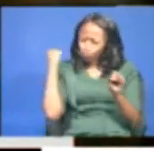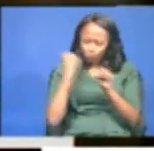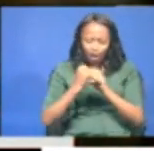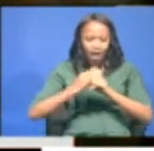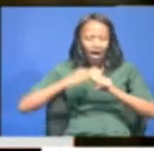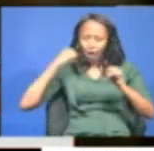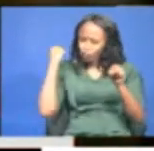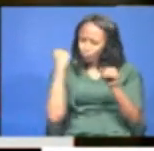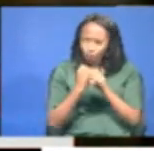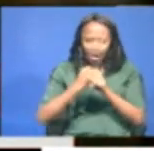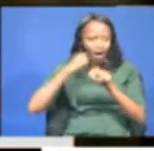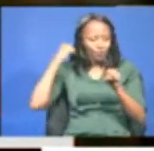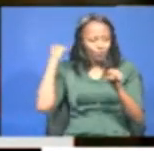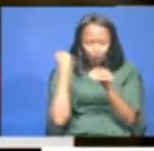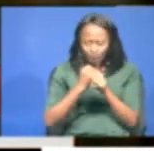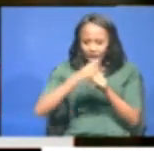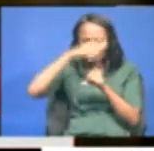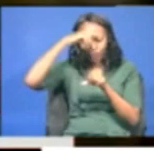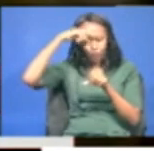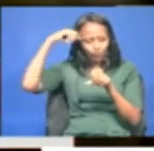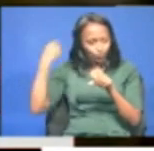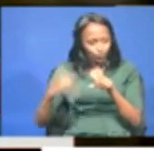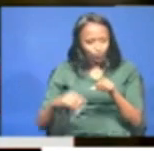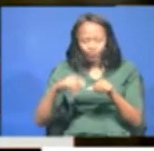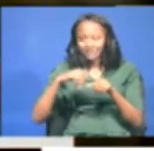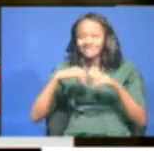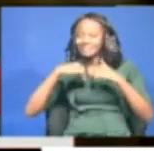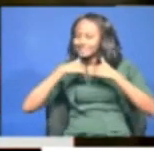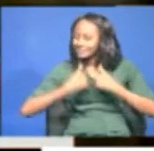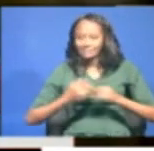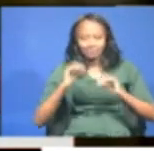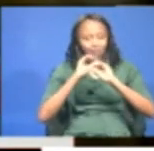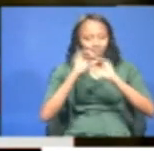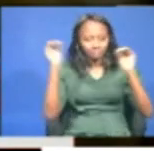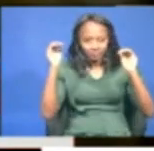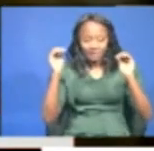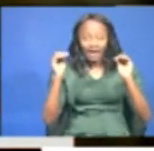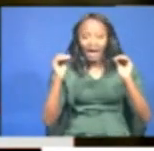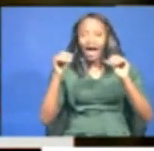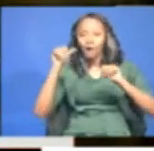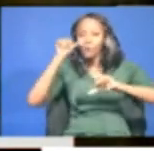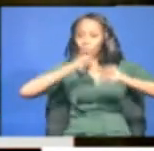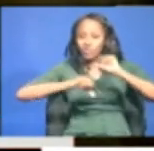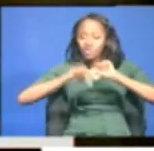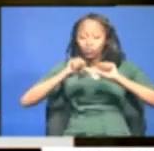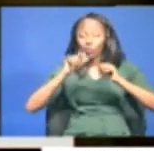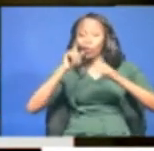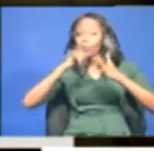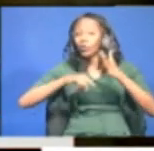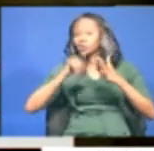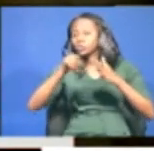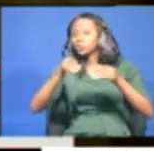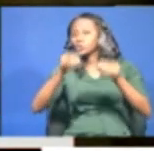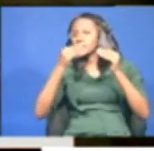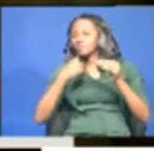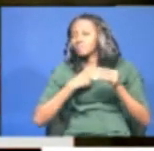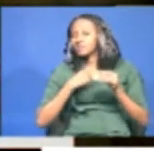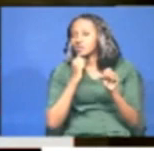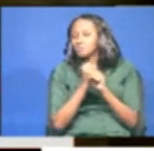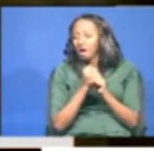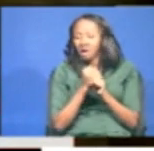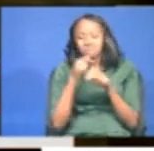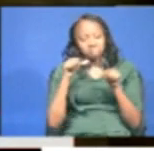military precision. I'll be there, and I'll do whatever you tell me to do, so that this